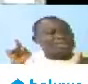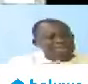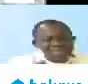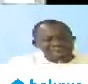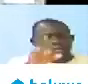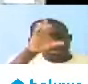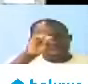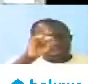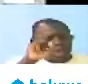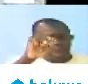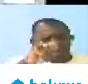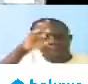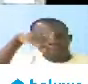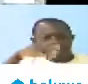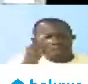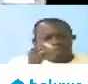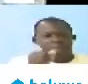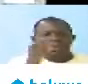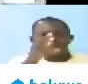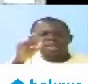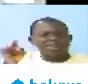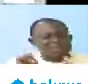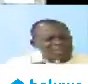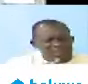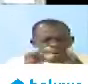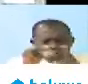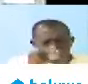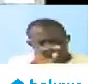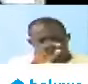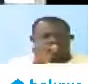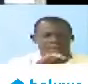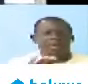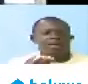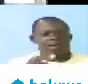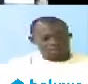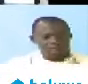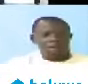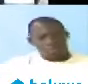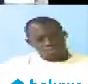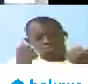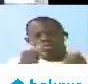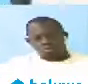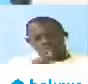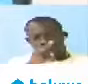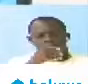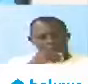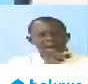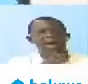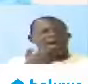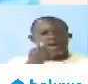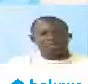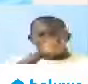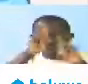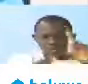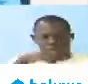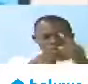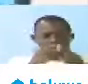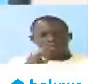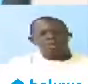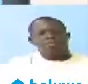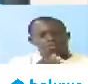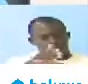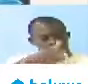exactly the same. The same words here and there. Yes. So it's good that you raised the coincidence. Yes, that's right. But proceed,